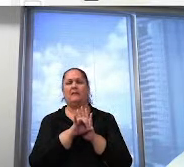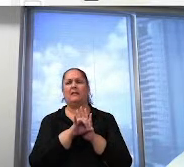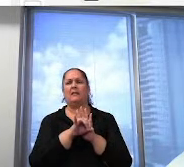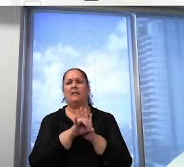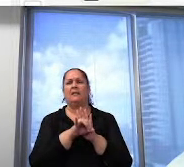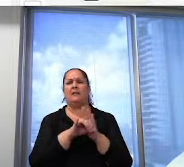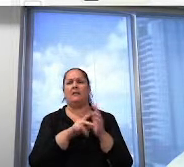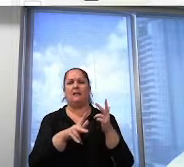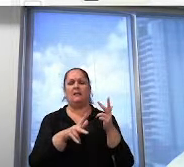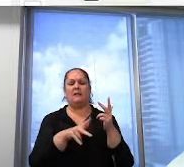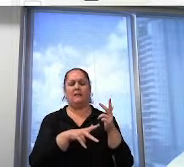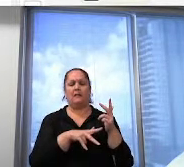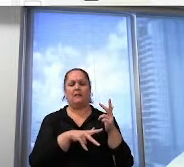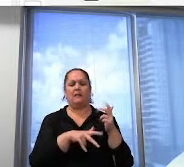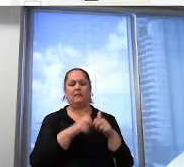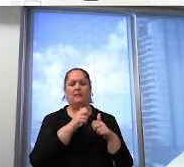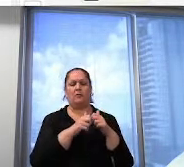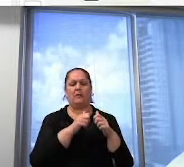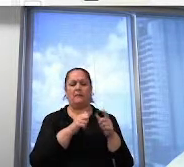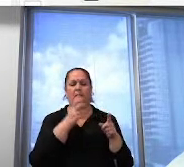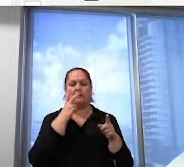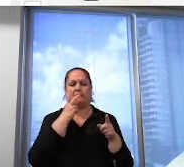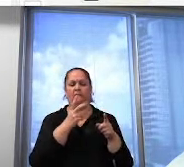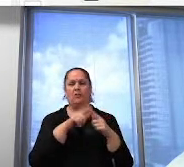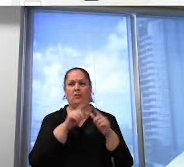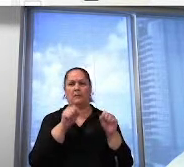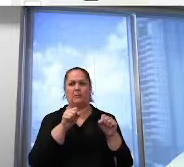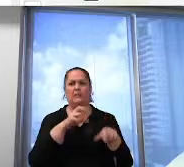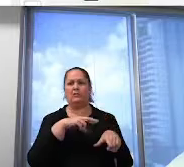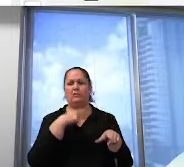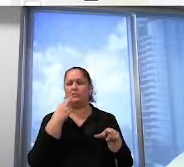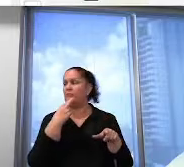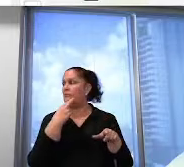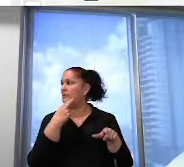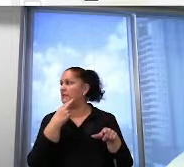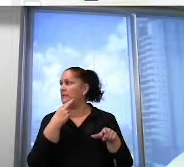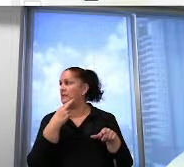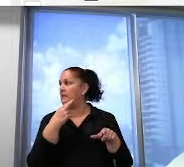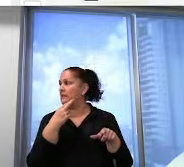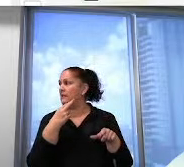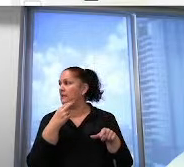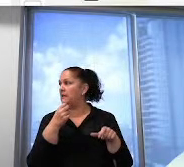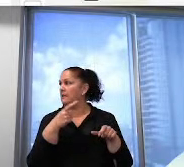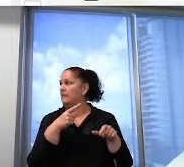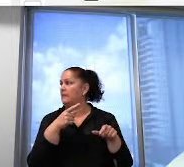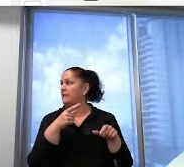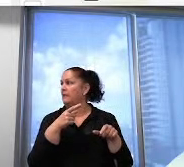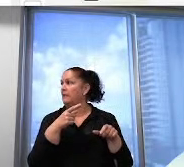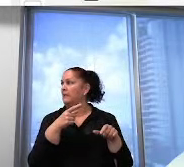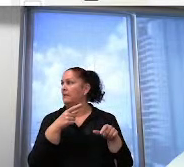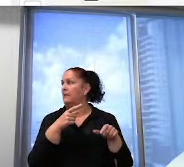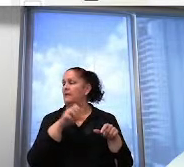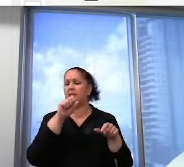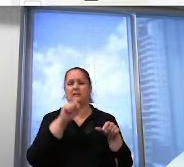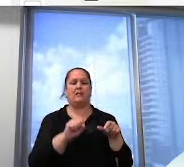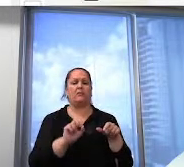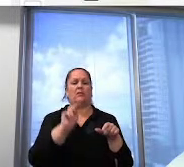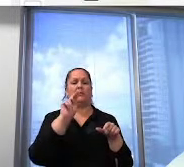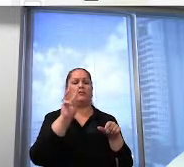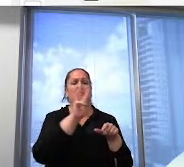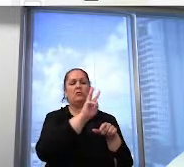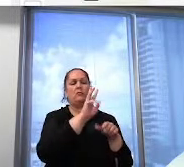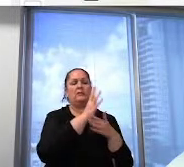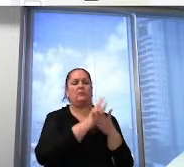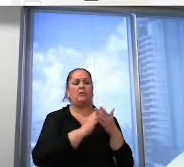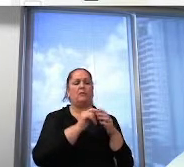identifying a programmatic view into the potential risks that exist in the south and northwest